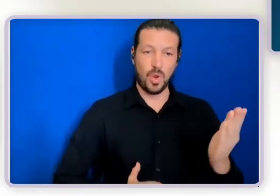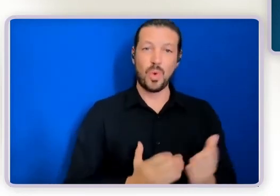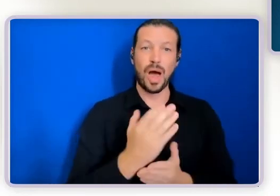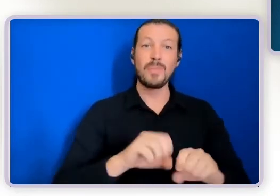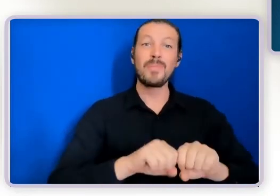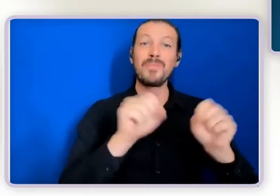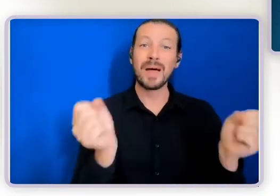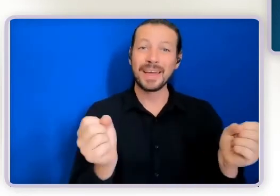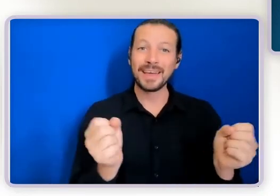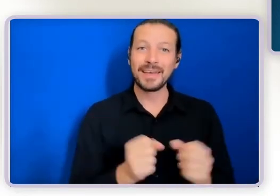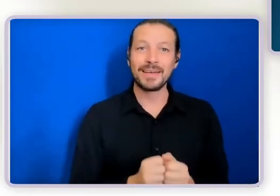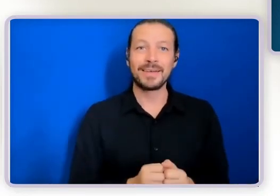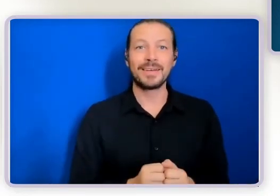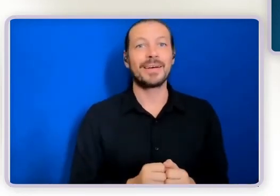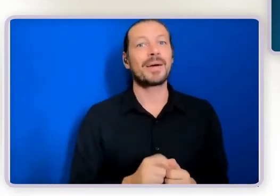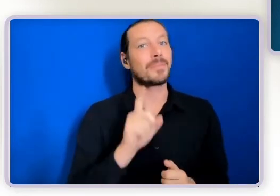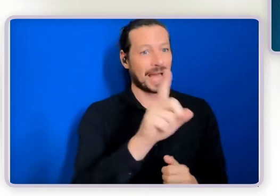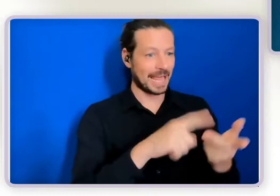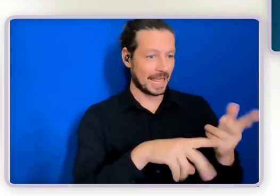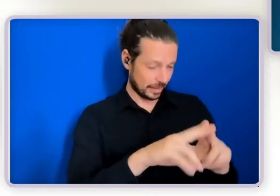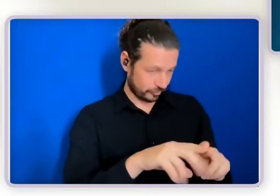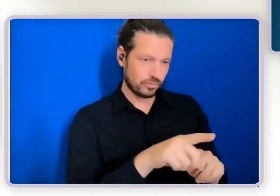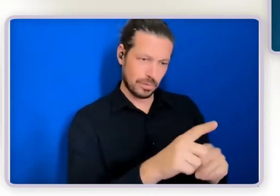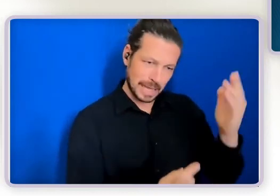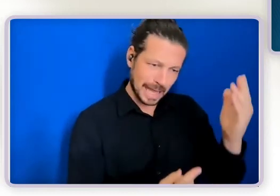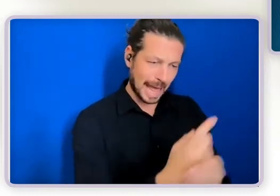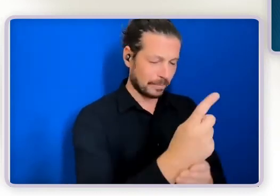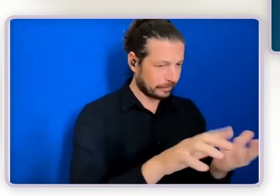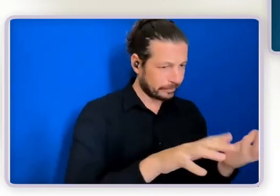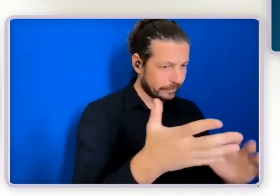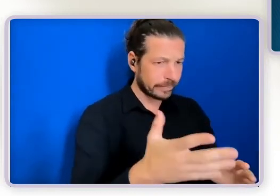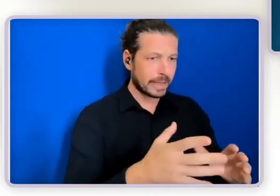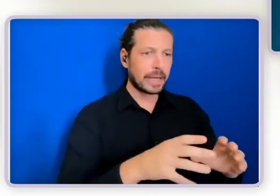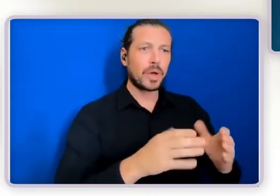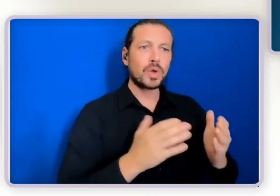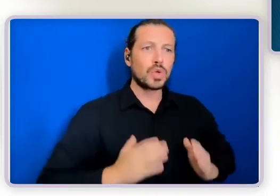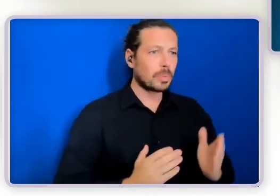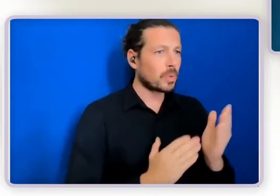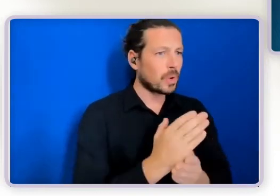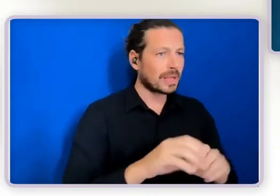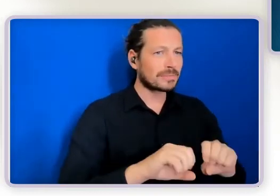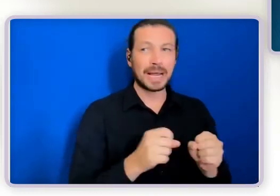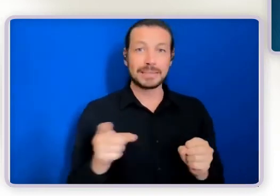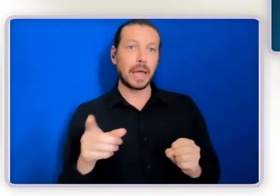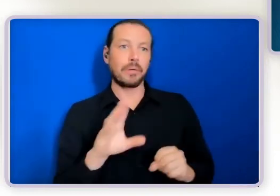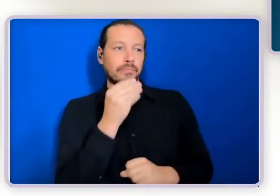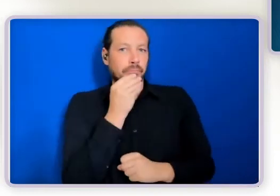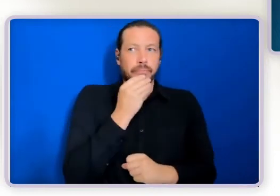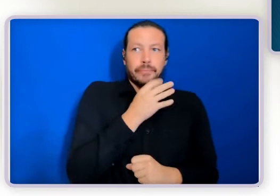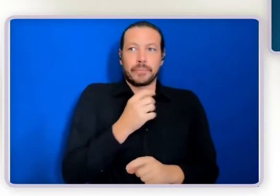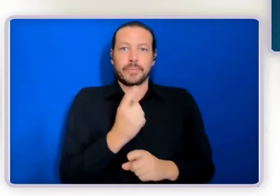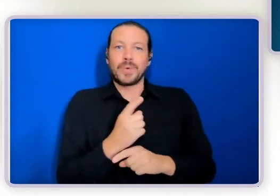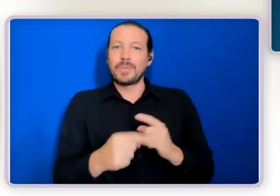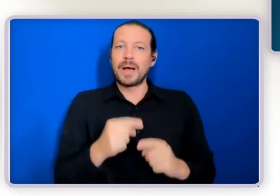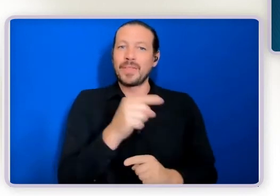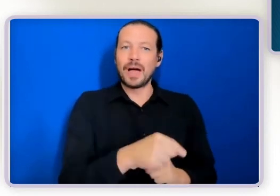you'll never hear this terminology used by anyone. The decision to use a restrictive practice needs careful